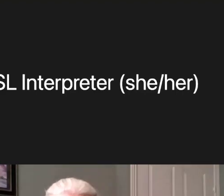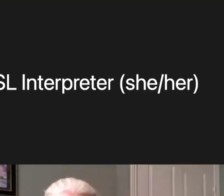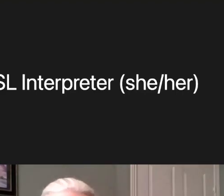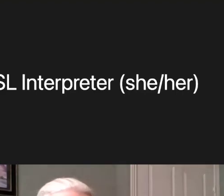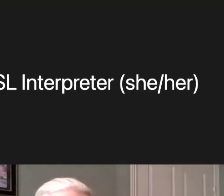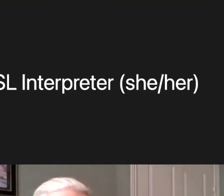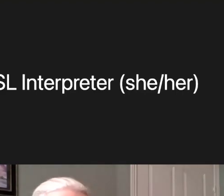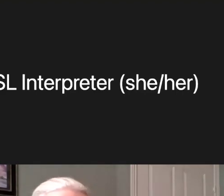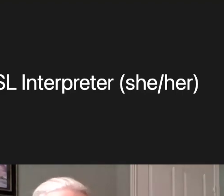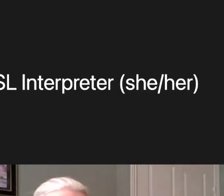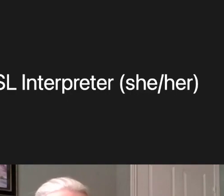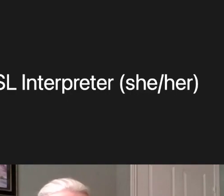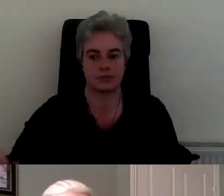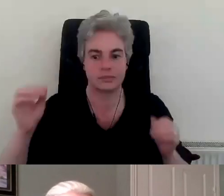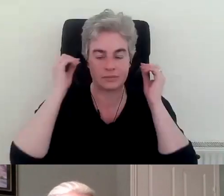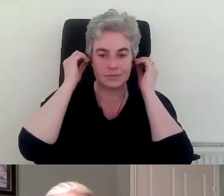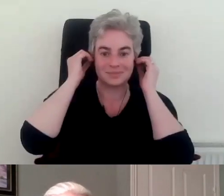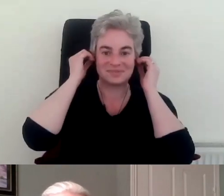Great, welcome back.